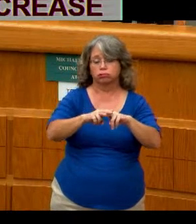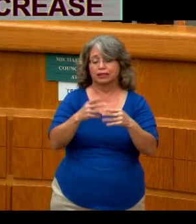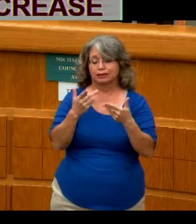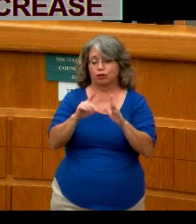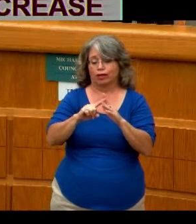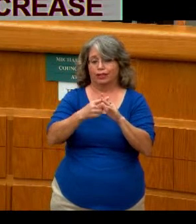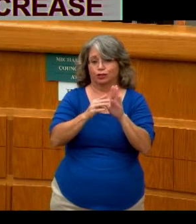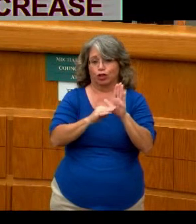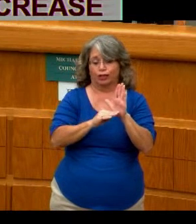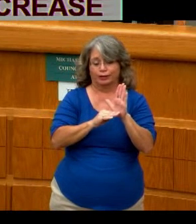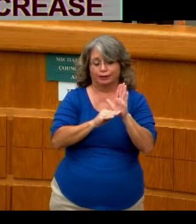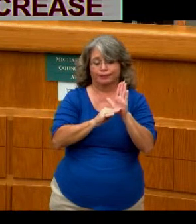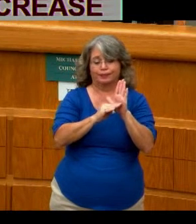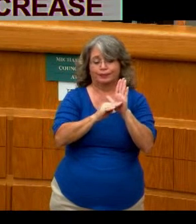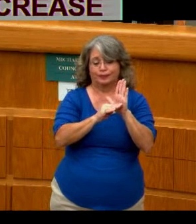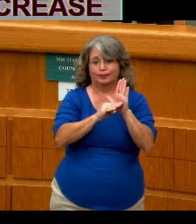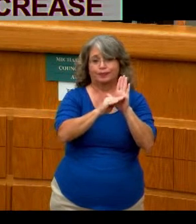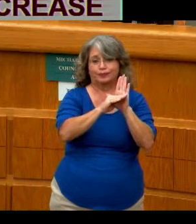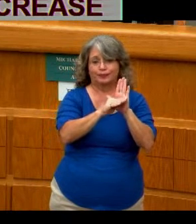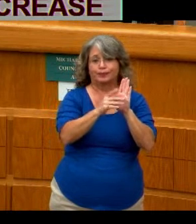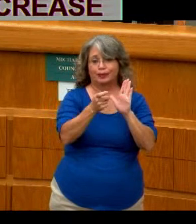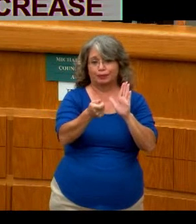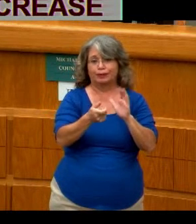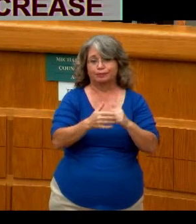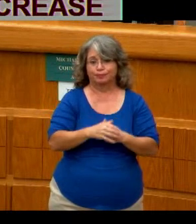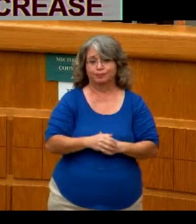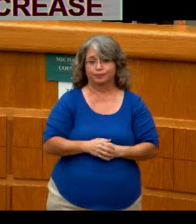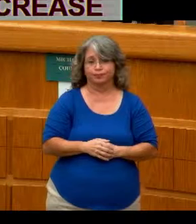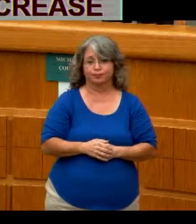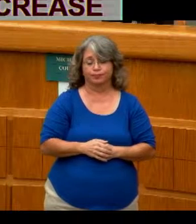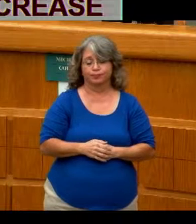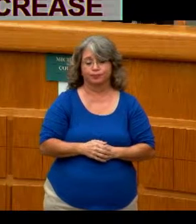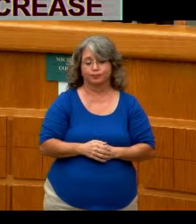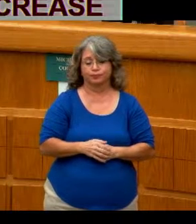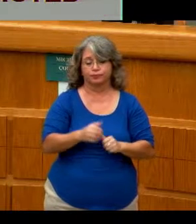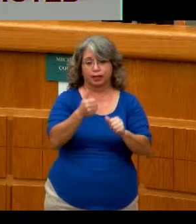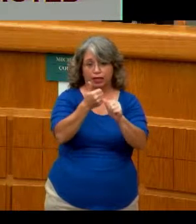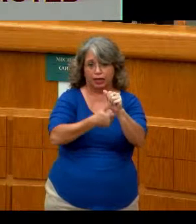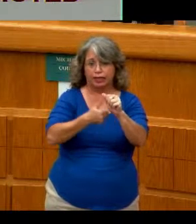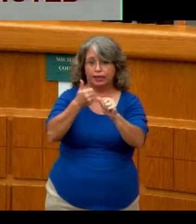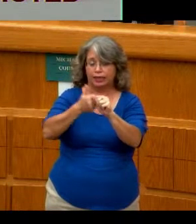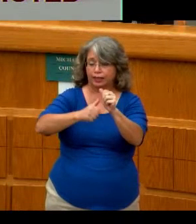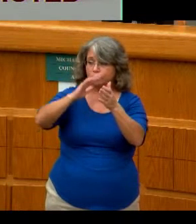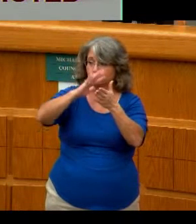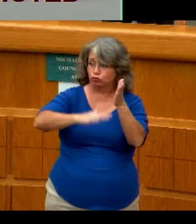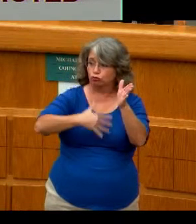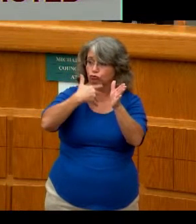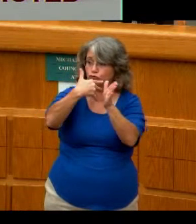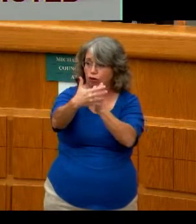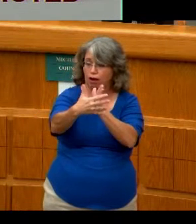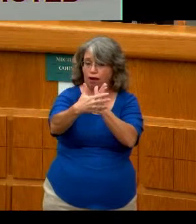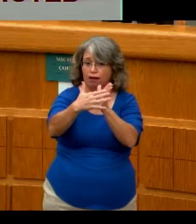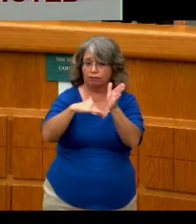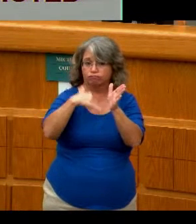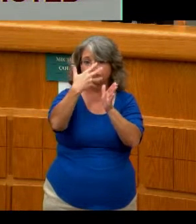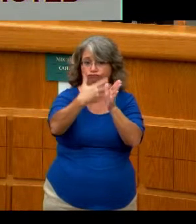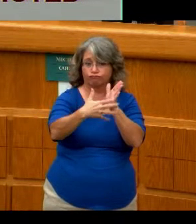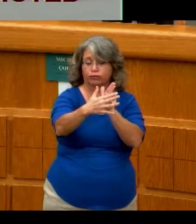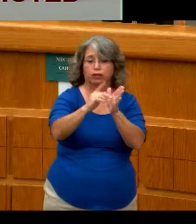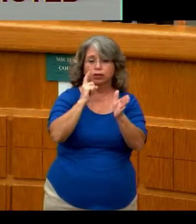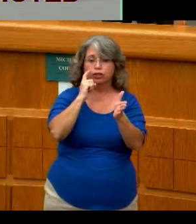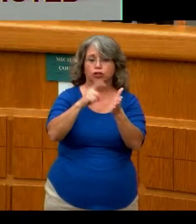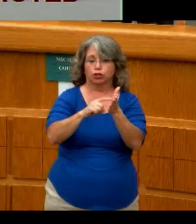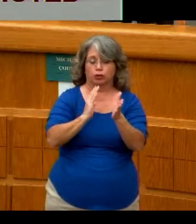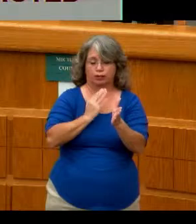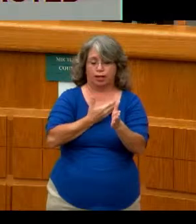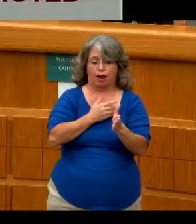rise equivalently in the future. And it's already started to tick up a little bit. In each of